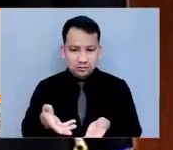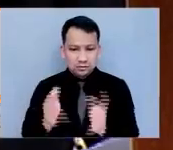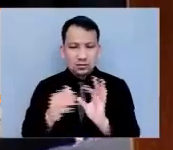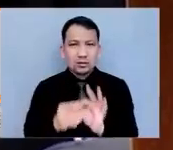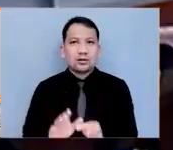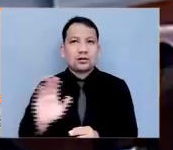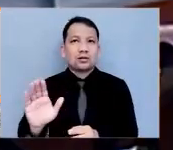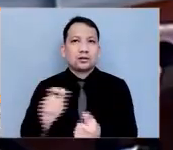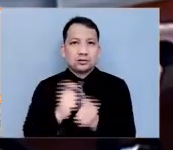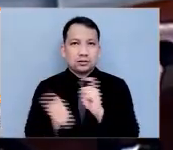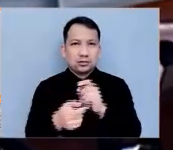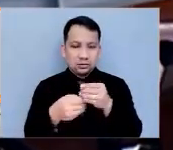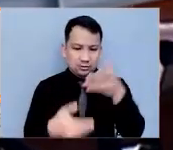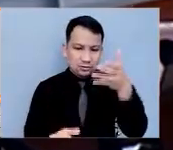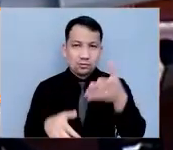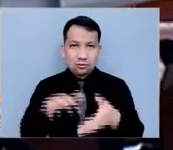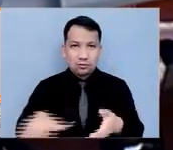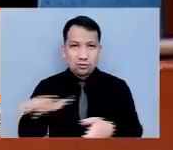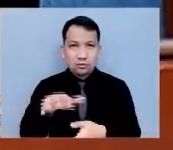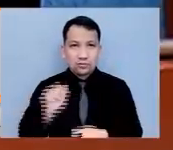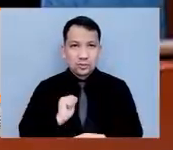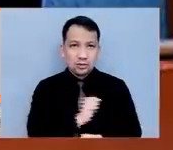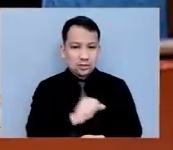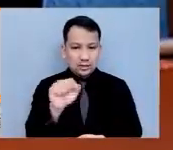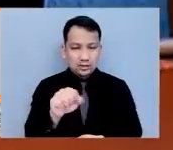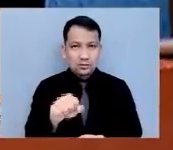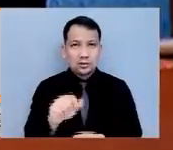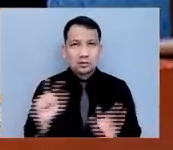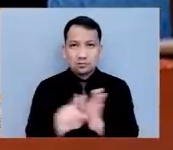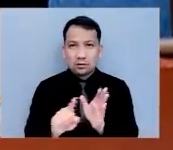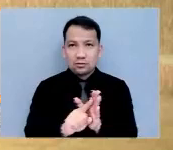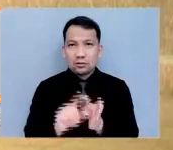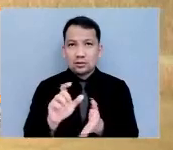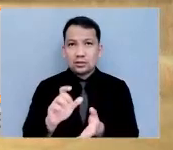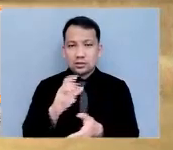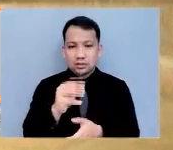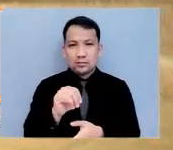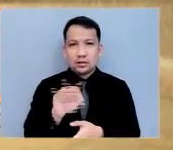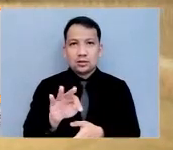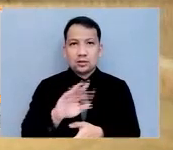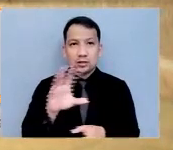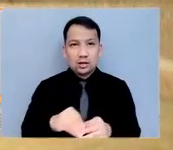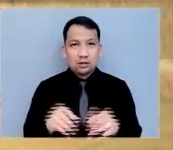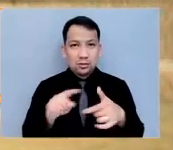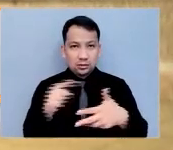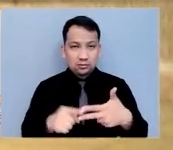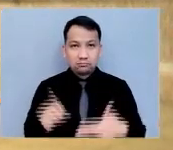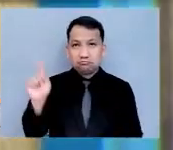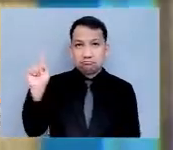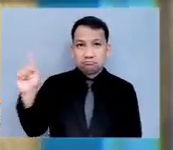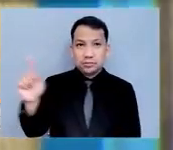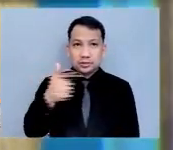kanyang amendments. Majority ng mga senador ay pabor na pagbawalang mag-invest sa Maharlika Fund. Ang state insurers gaya ng